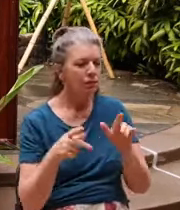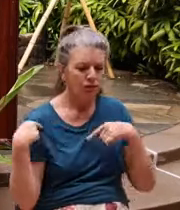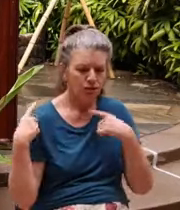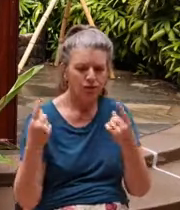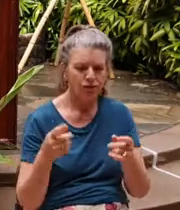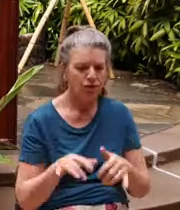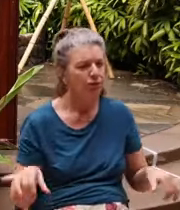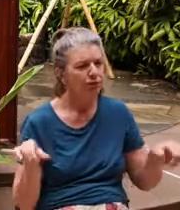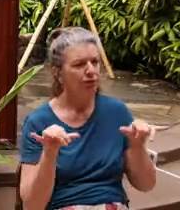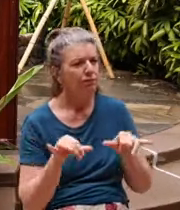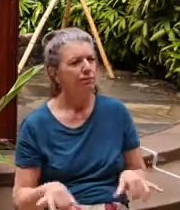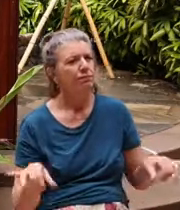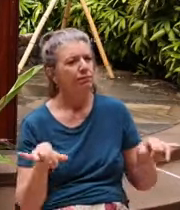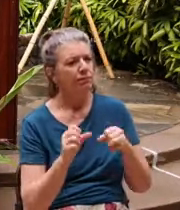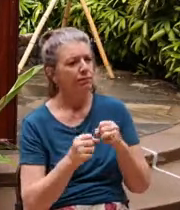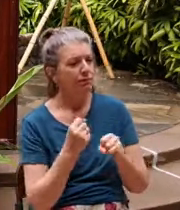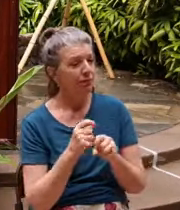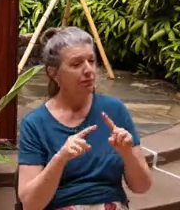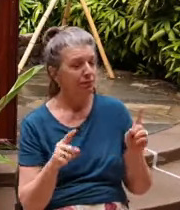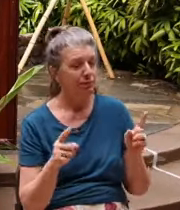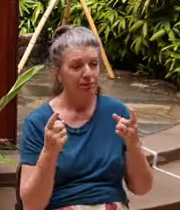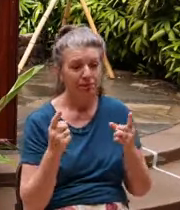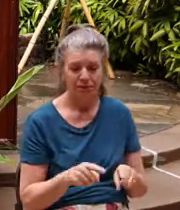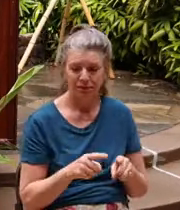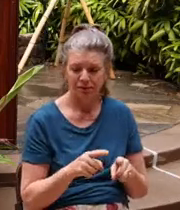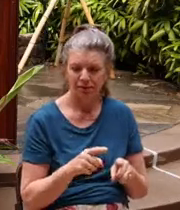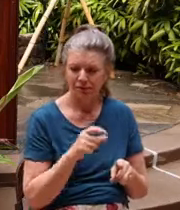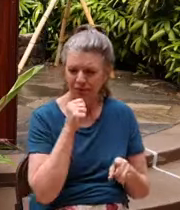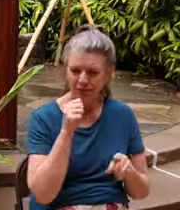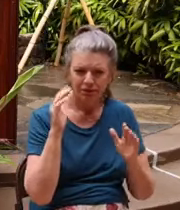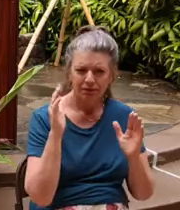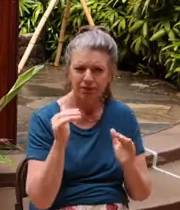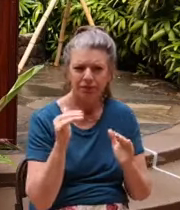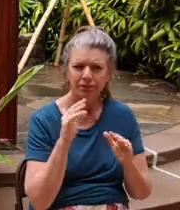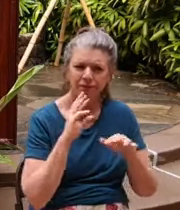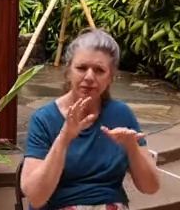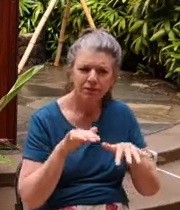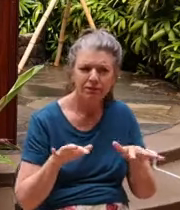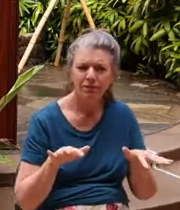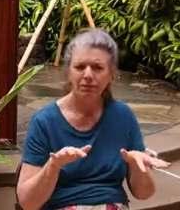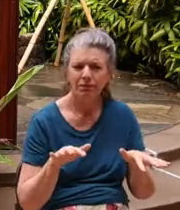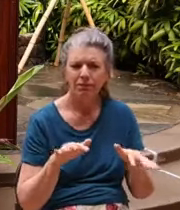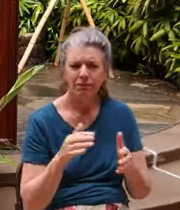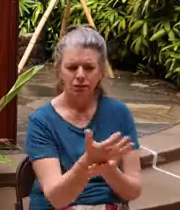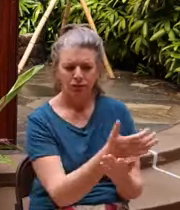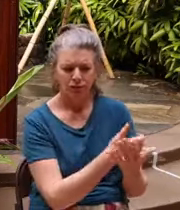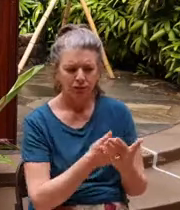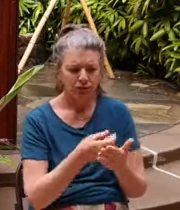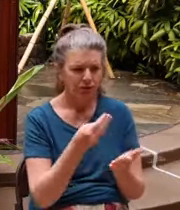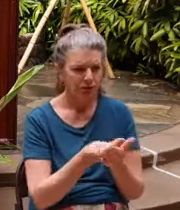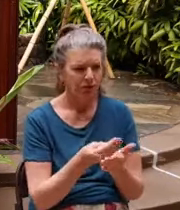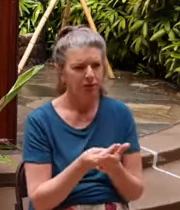the years, we did find ourselves in uncharted waters as far as revenue collection.